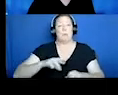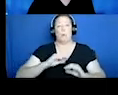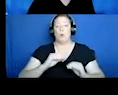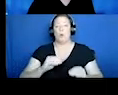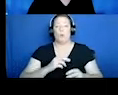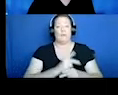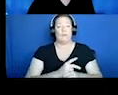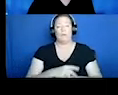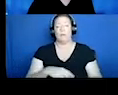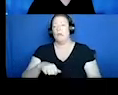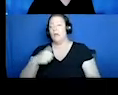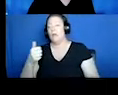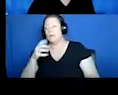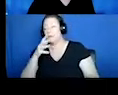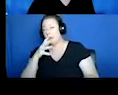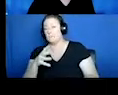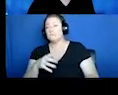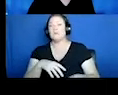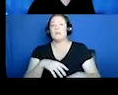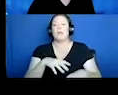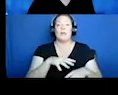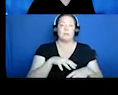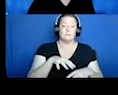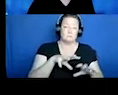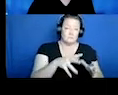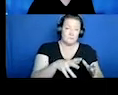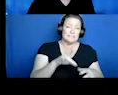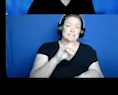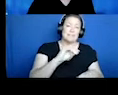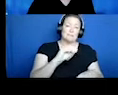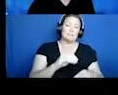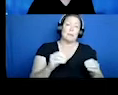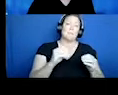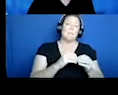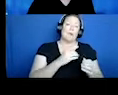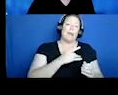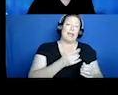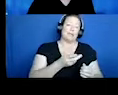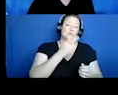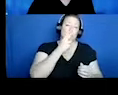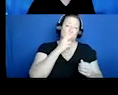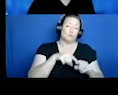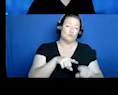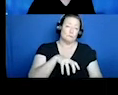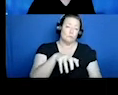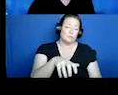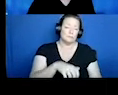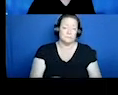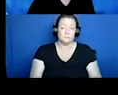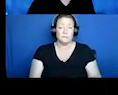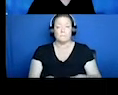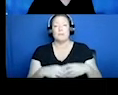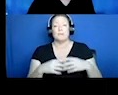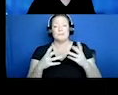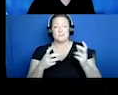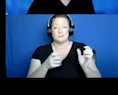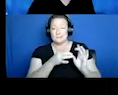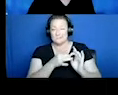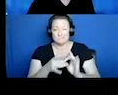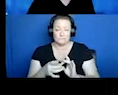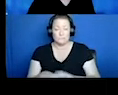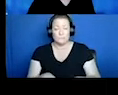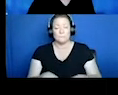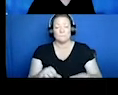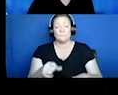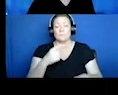moms. And American Indian Alaska Native moms are 70% more likely to smoke during pregnancy. So just context, as I